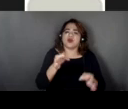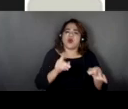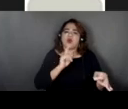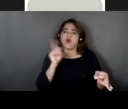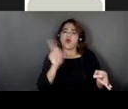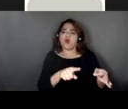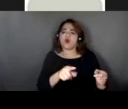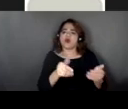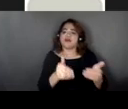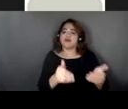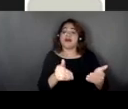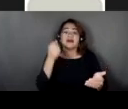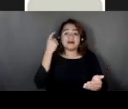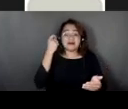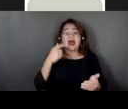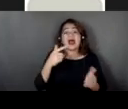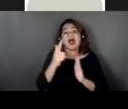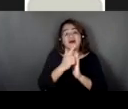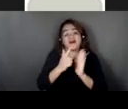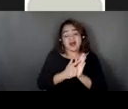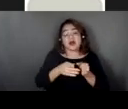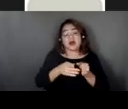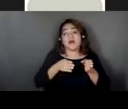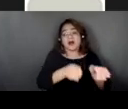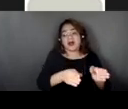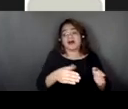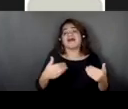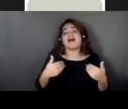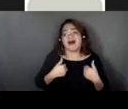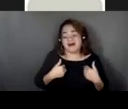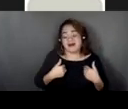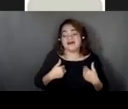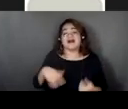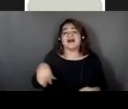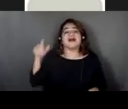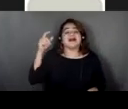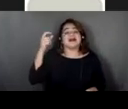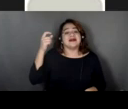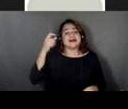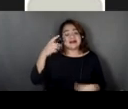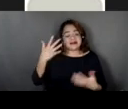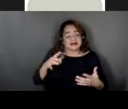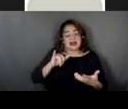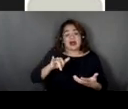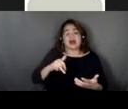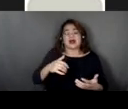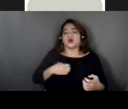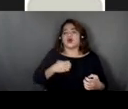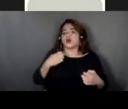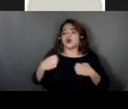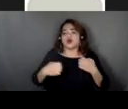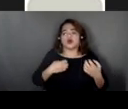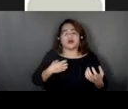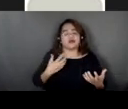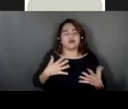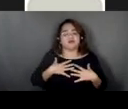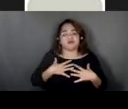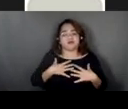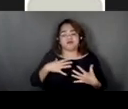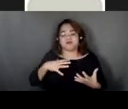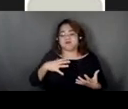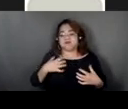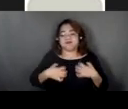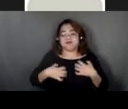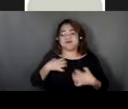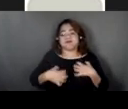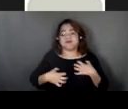legal paths that one can take. But I've had very, good success when